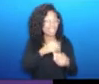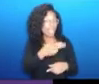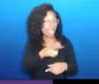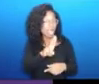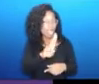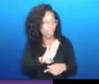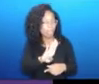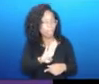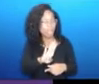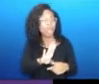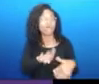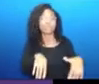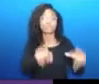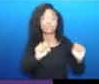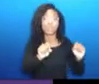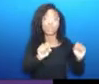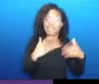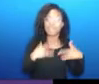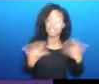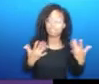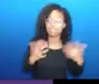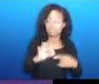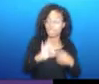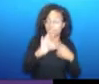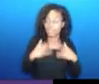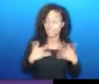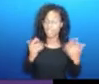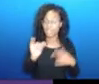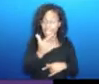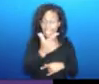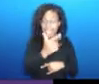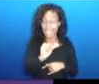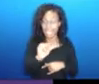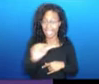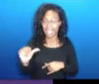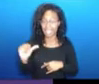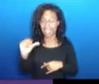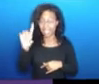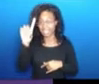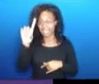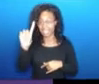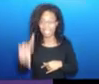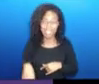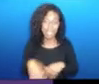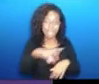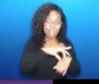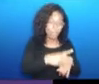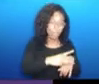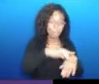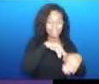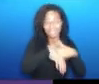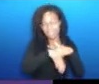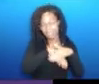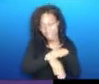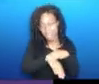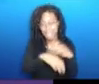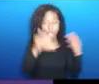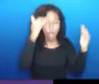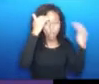we hold many events, special events such as GAD for Global Accessibility Awareness Day.